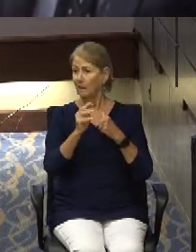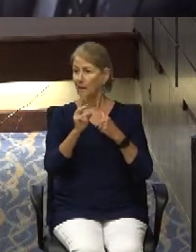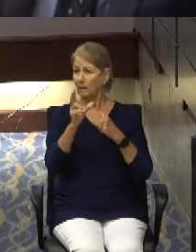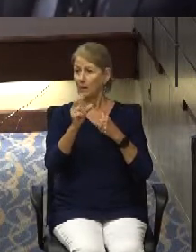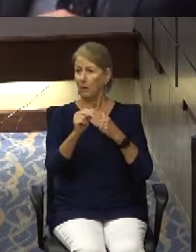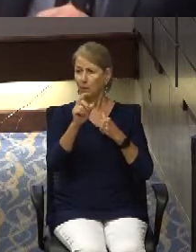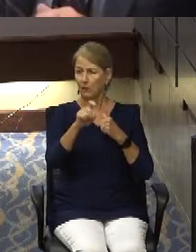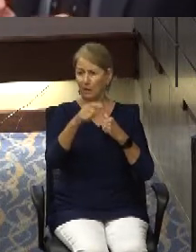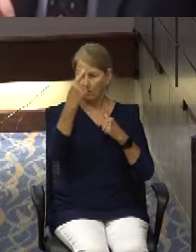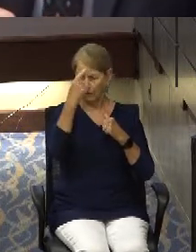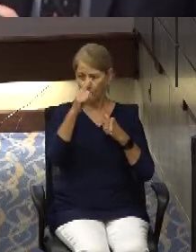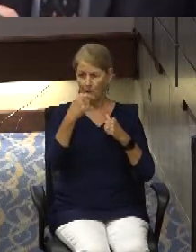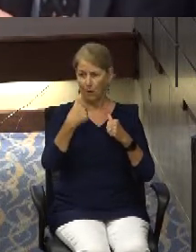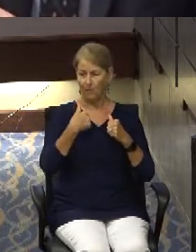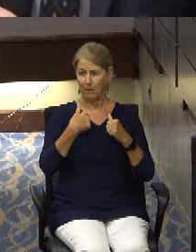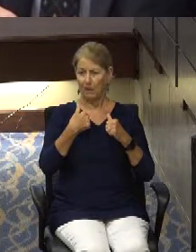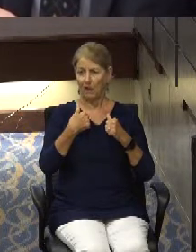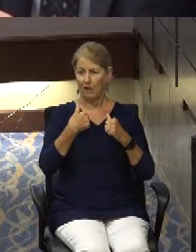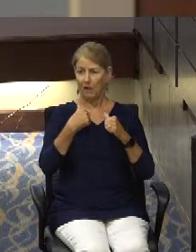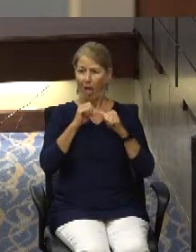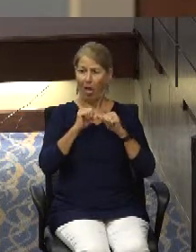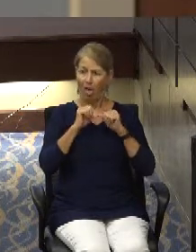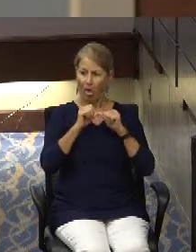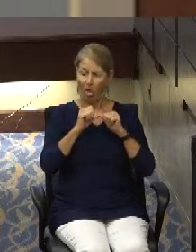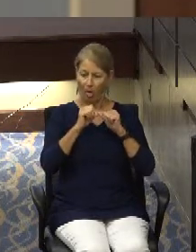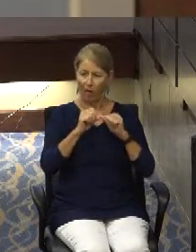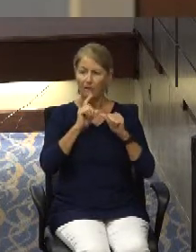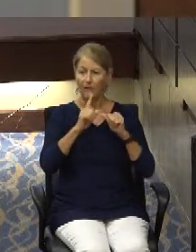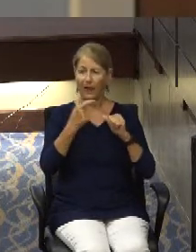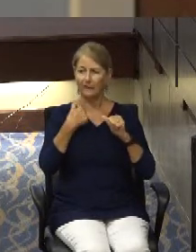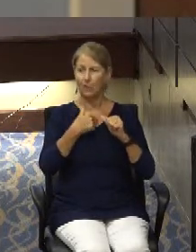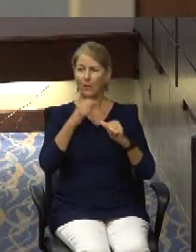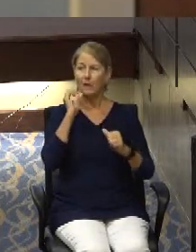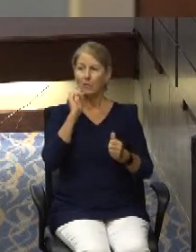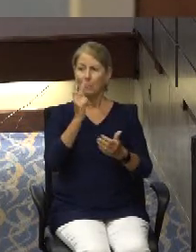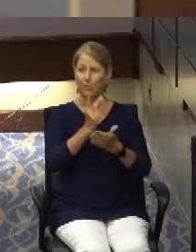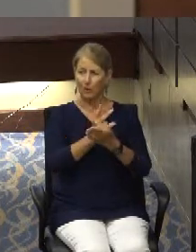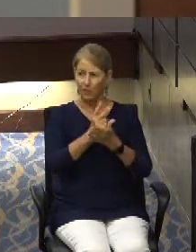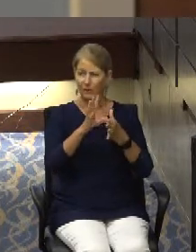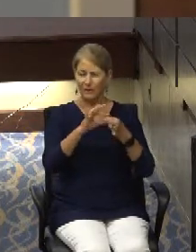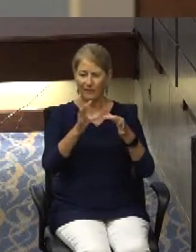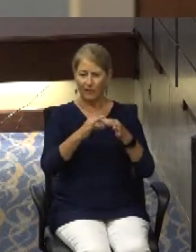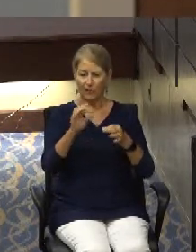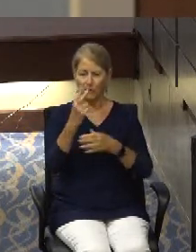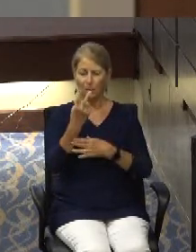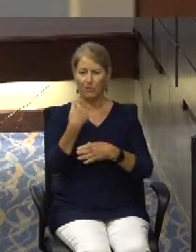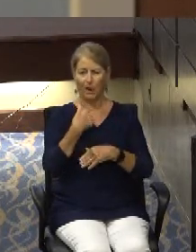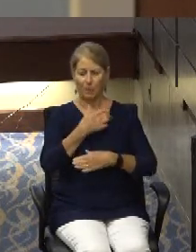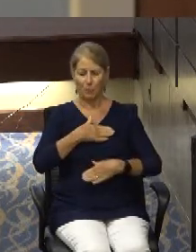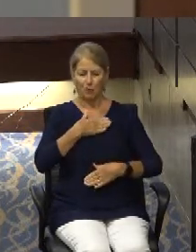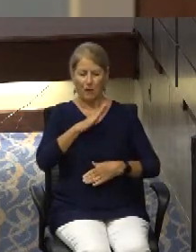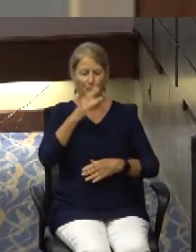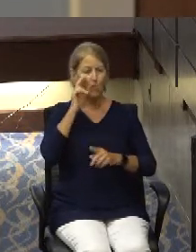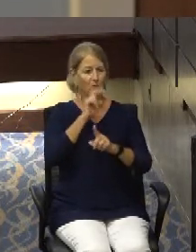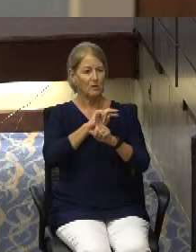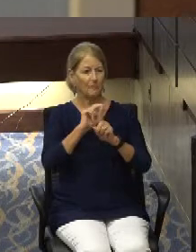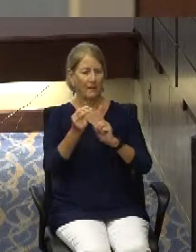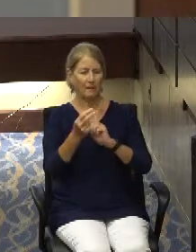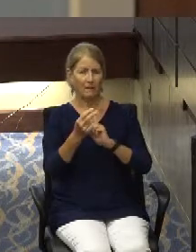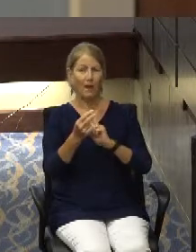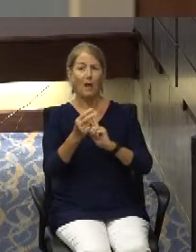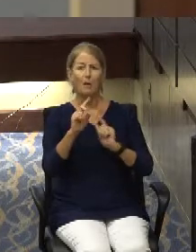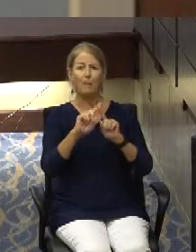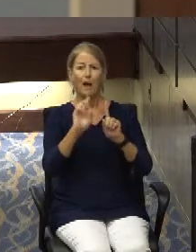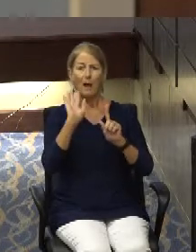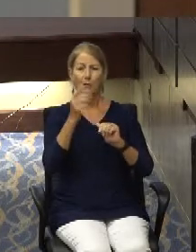me to drag on the fact that we approve of scenario 2. I appreciate the perspective. Oftentimes I'll say yes,